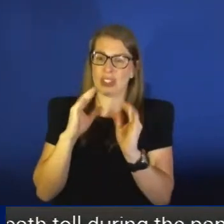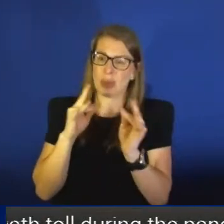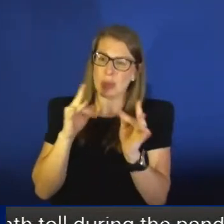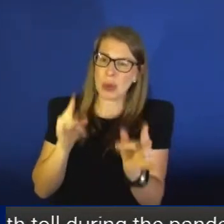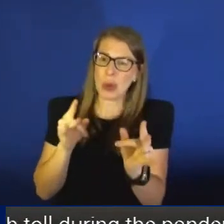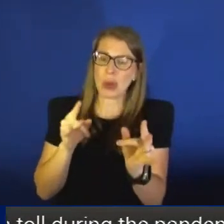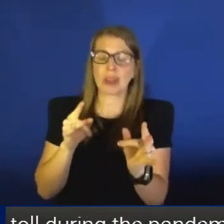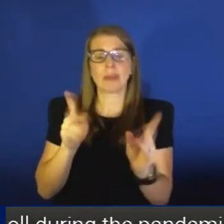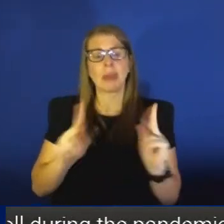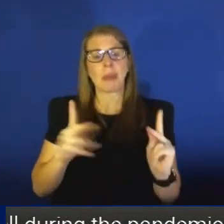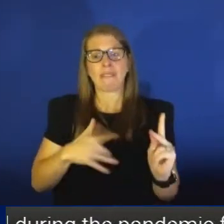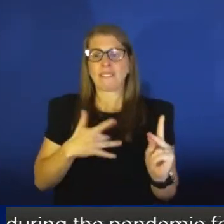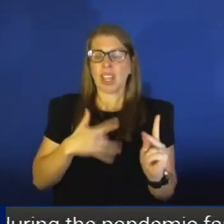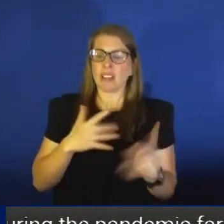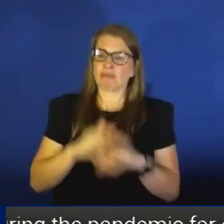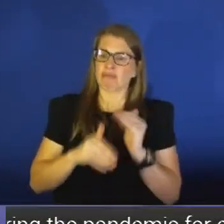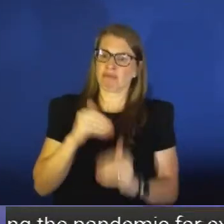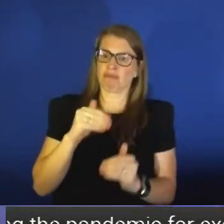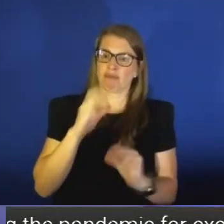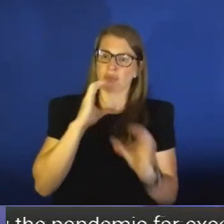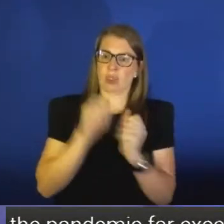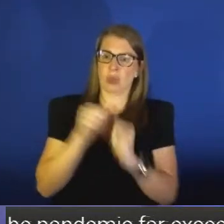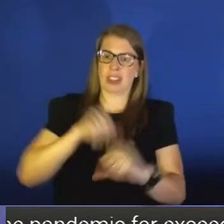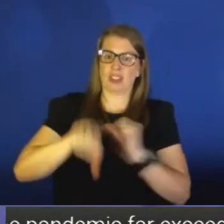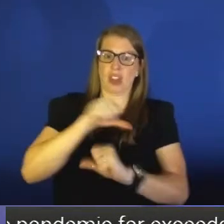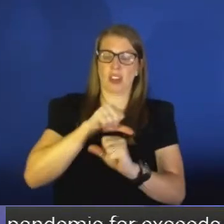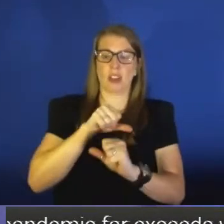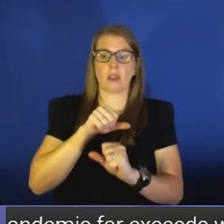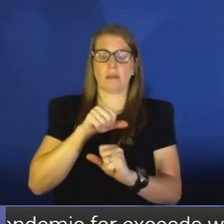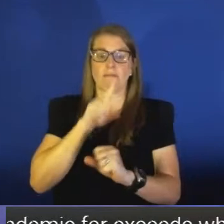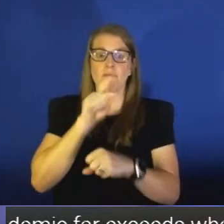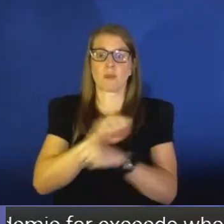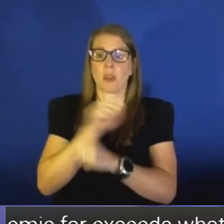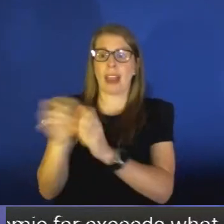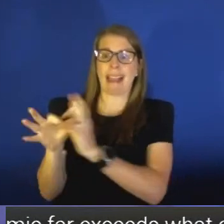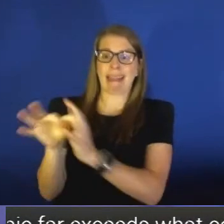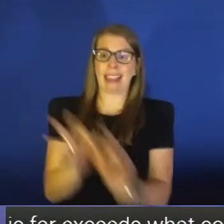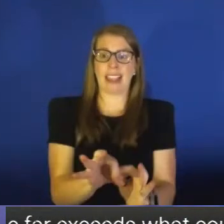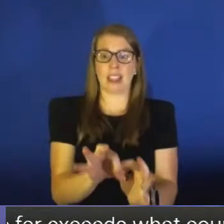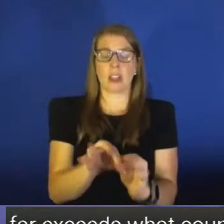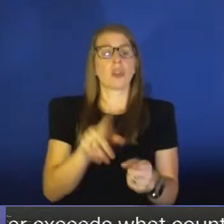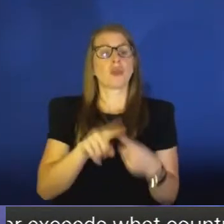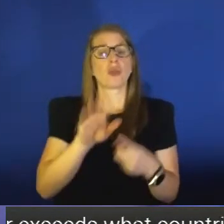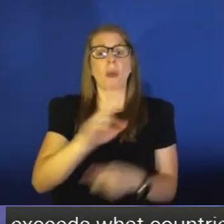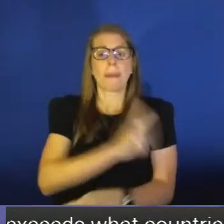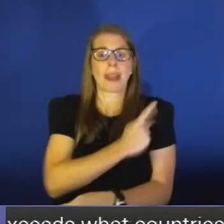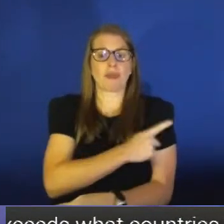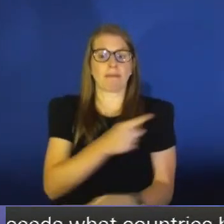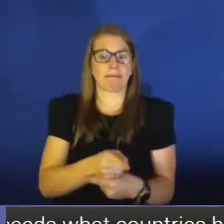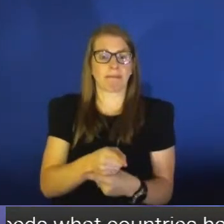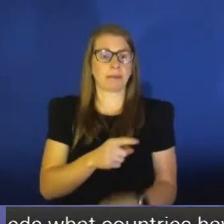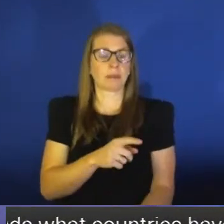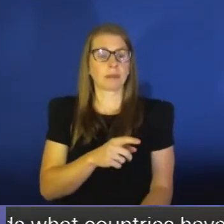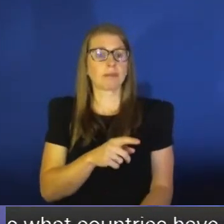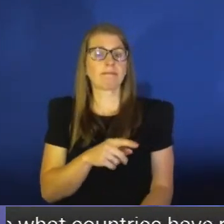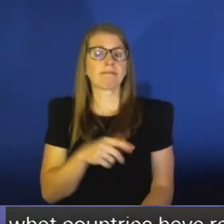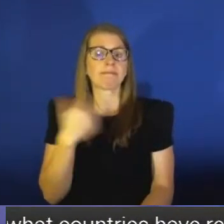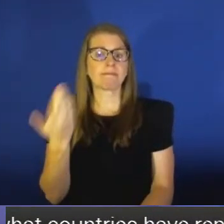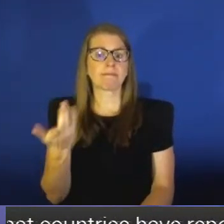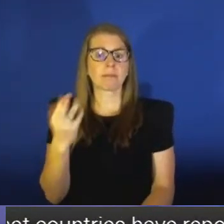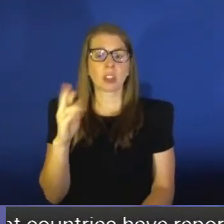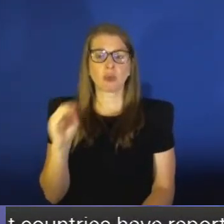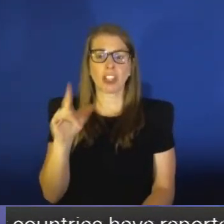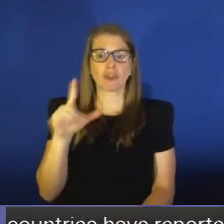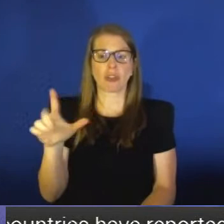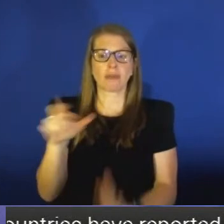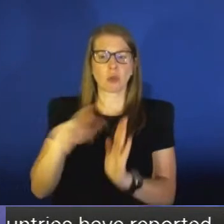other, people get the best care. They're your true link to your patient. Absolutely. Rachel, how has the role and the perception of nurses changed over time? And Tammy,